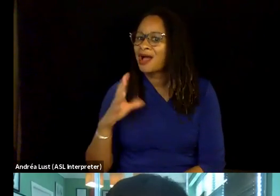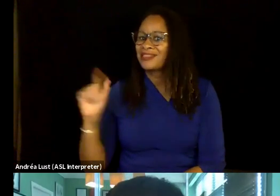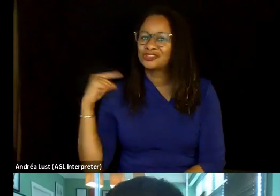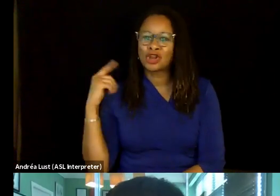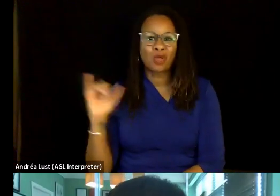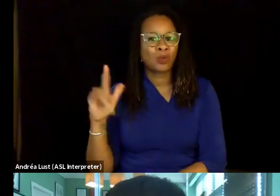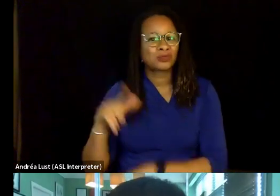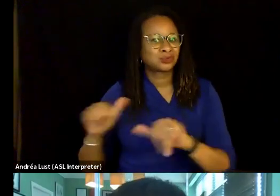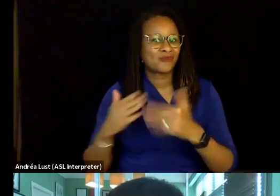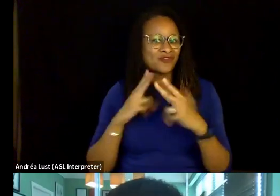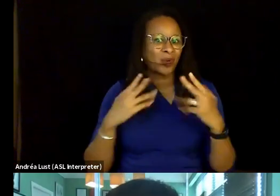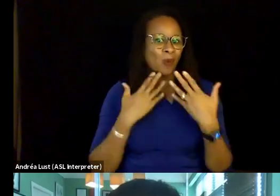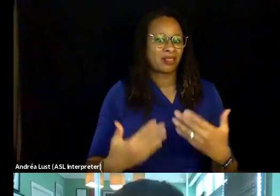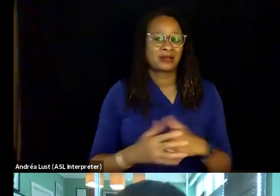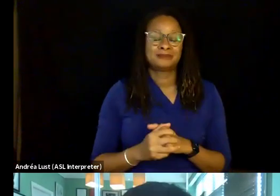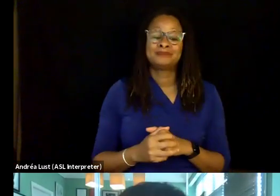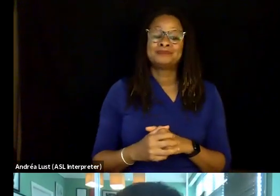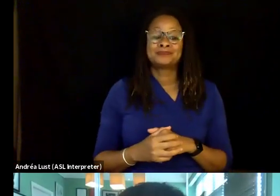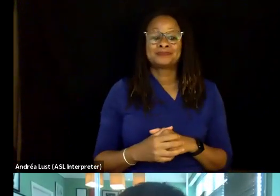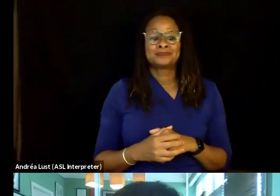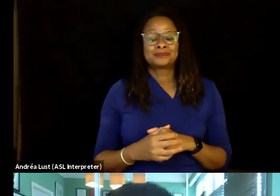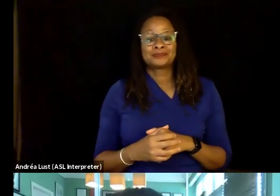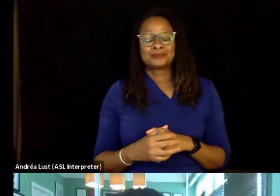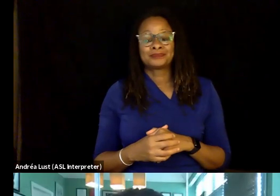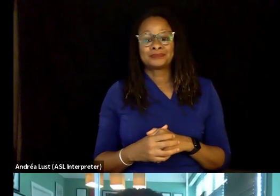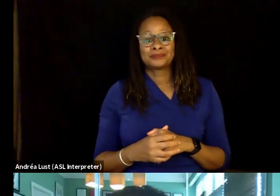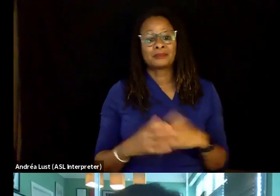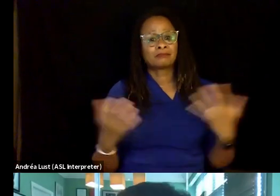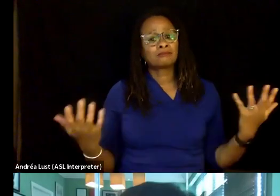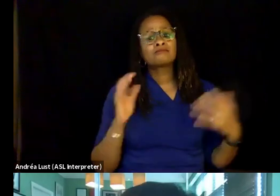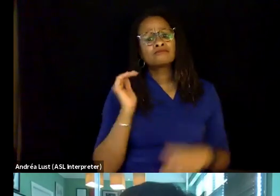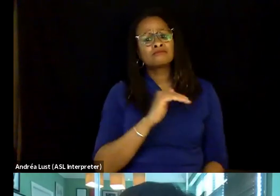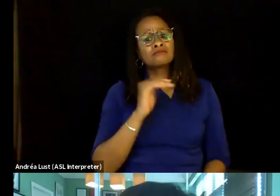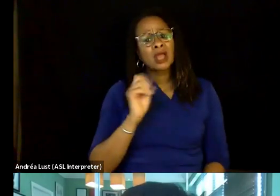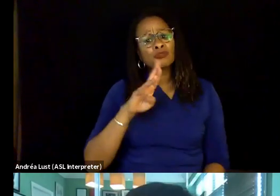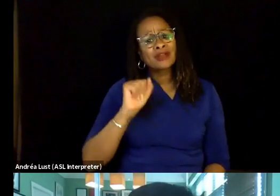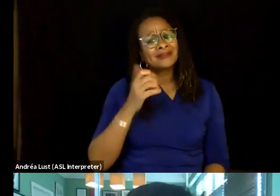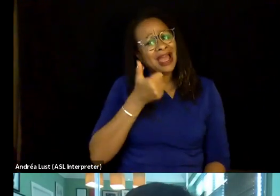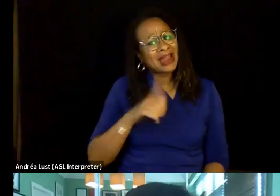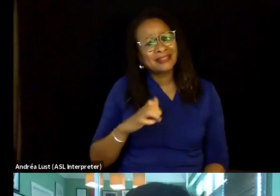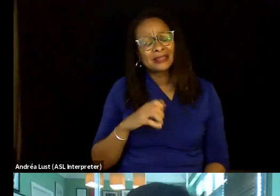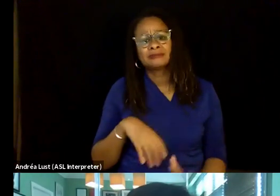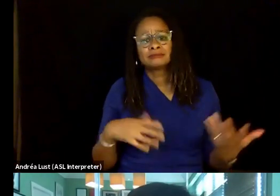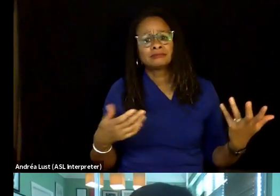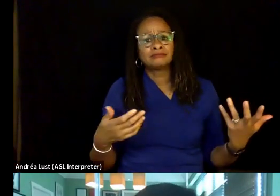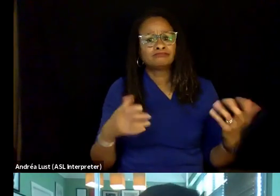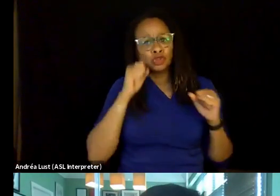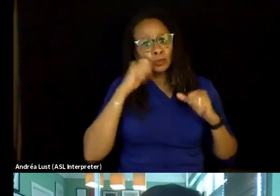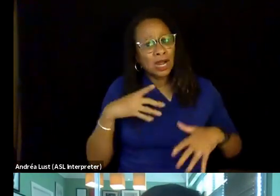Maria, was there anything that you didn't expect that surprised you, that you didn't anticipate going into this process?